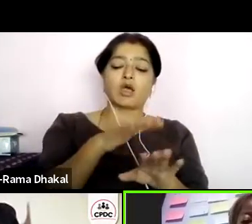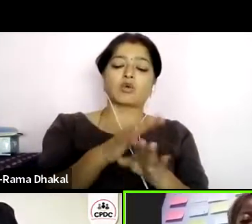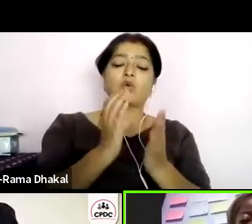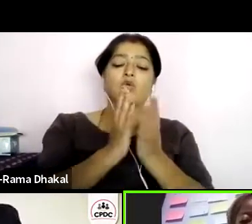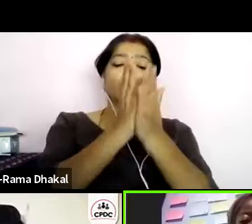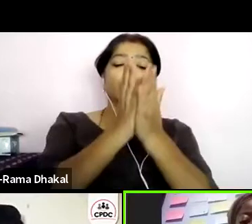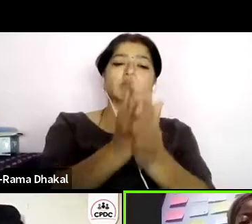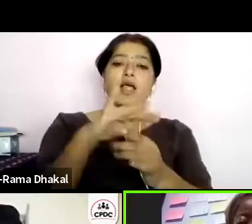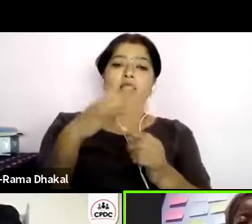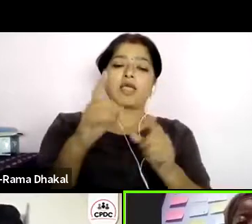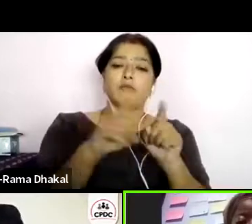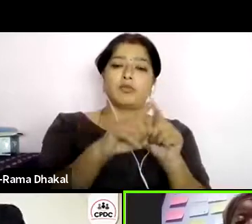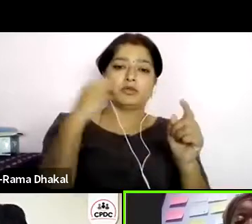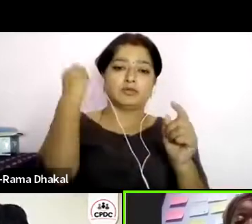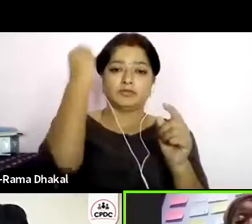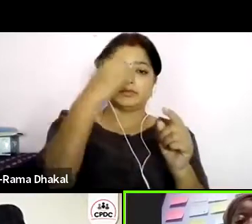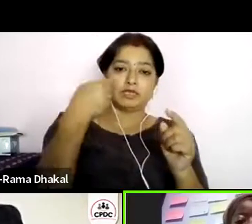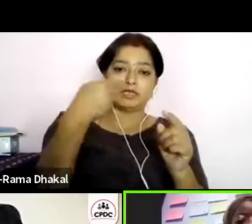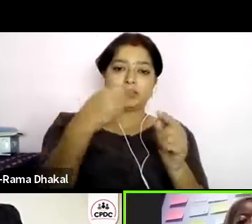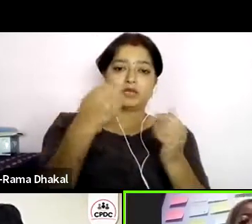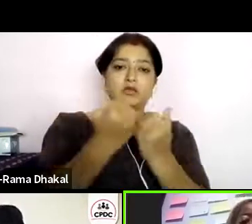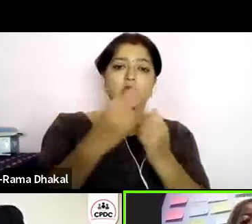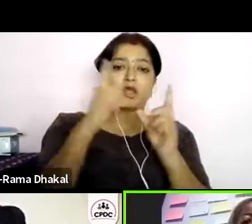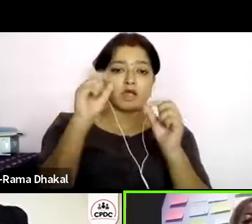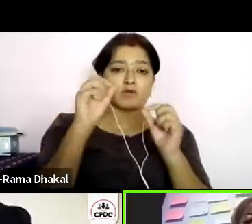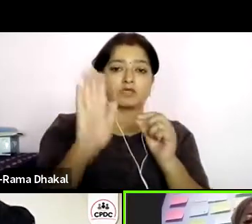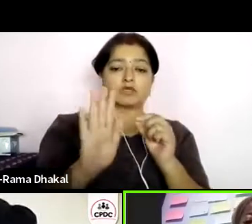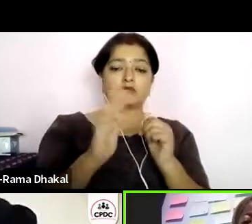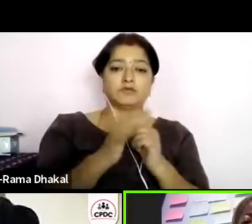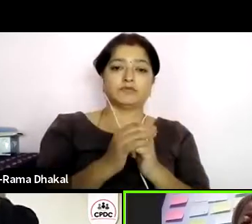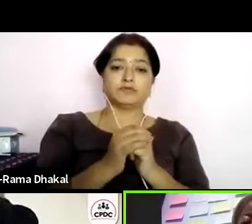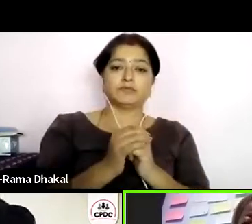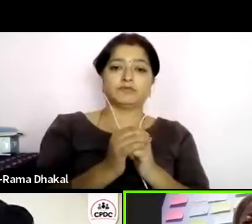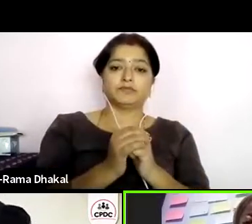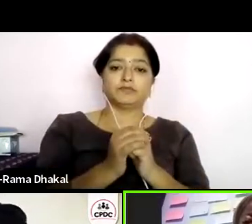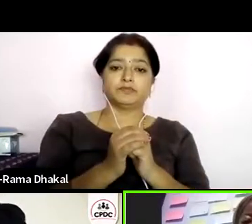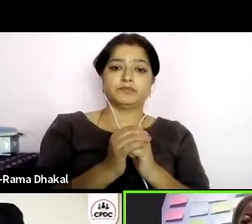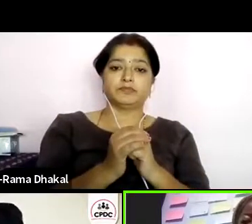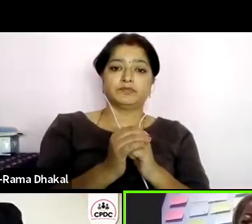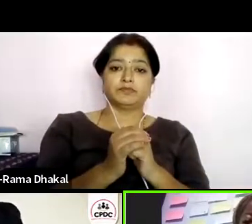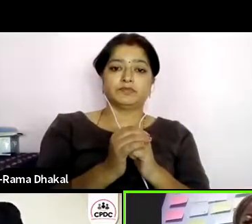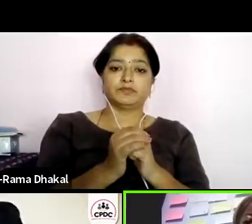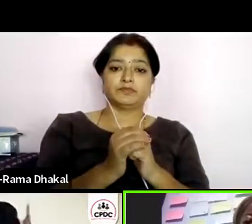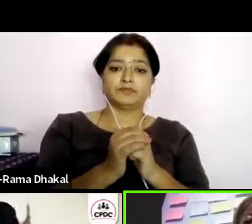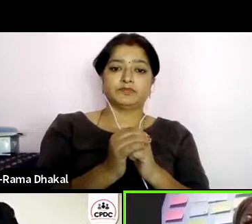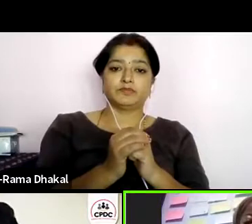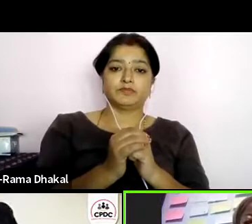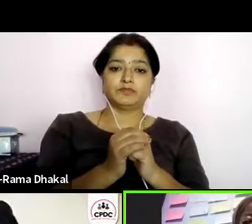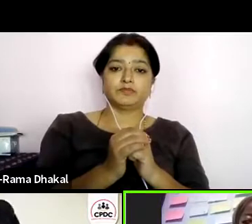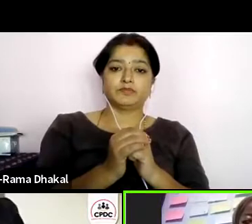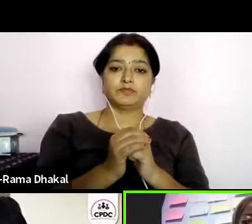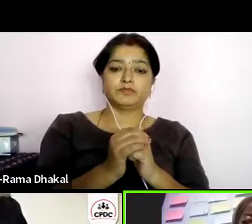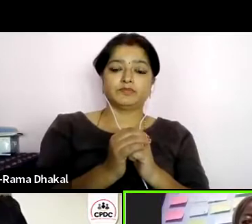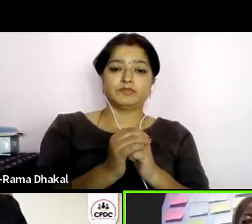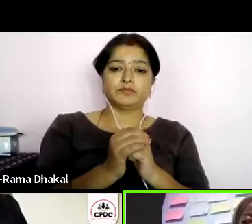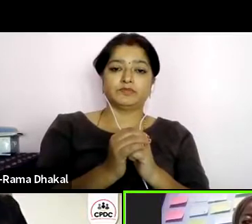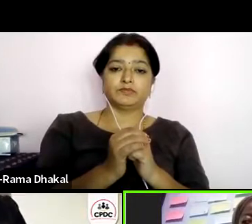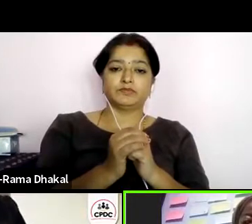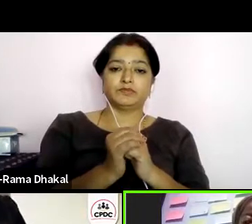to government decentralization and involvement. And there is no need now